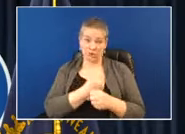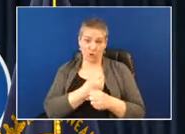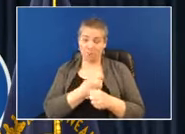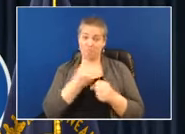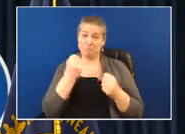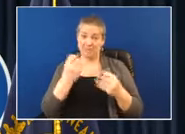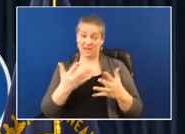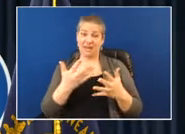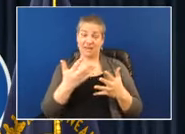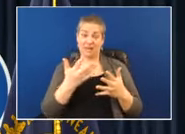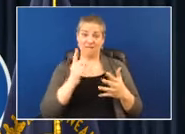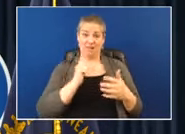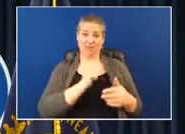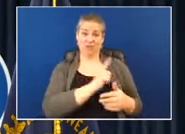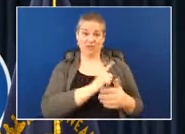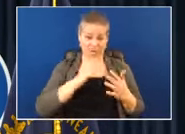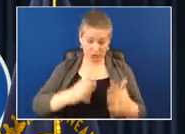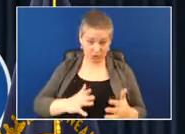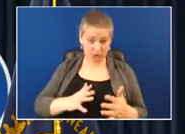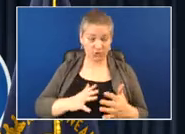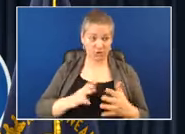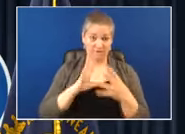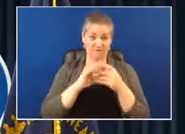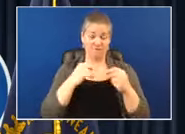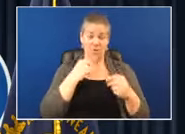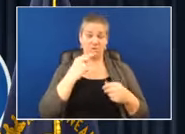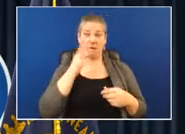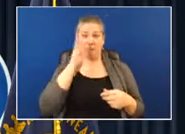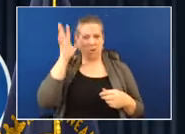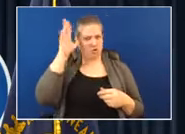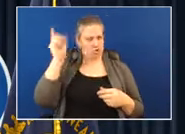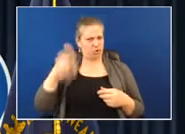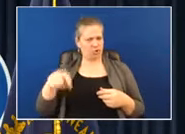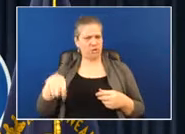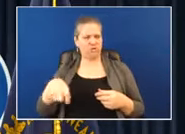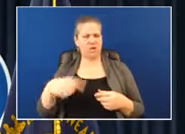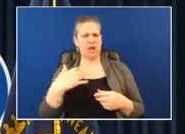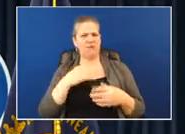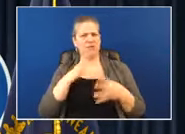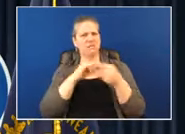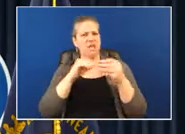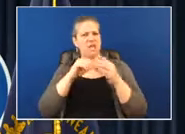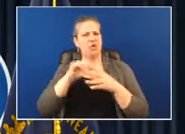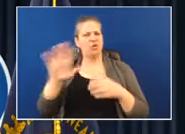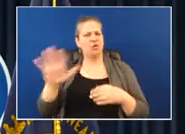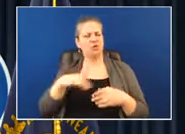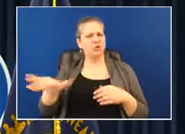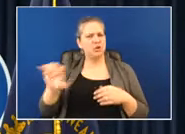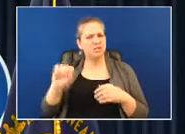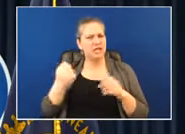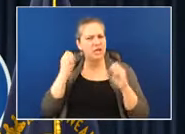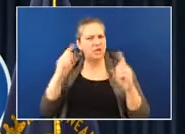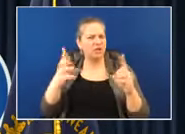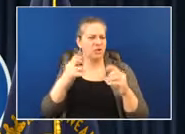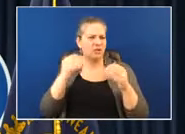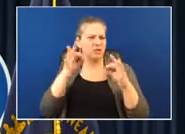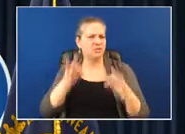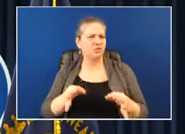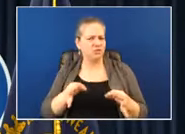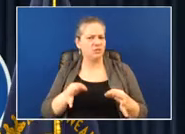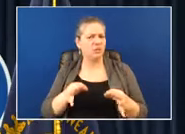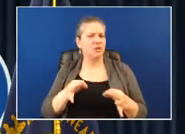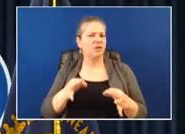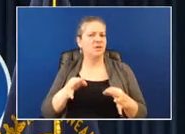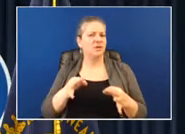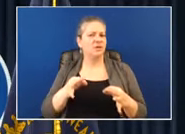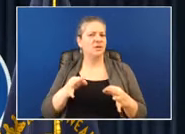of legislators voice that parents should have as much say as possible in their children's education or decisions related to it, removes them entirely.